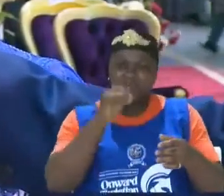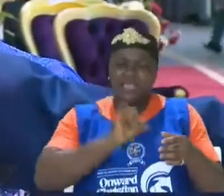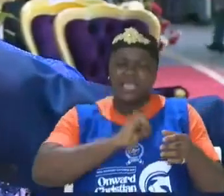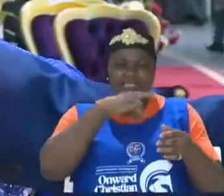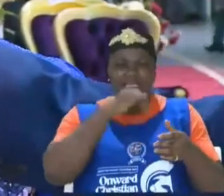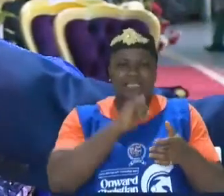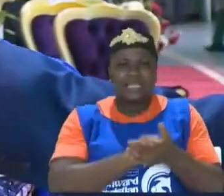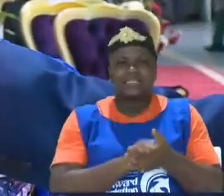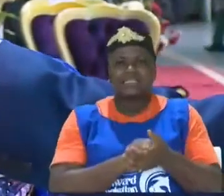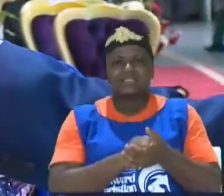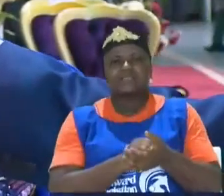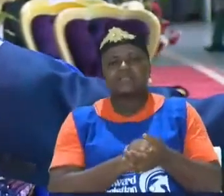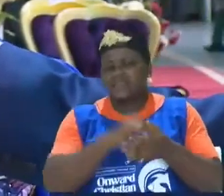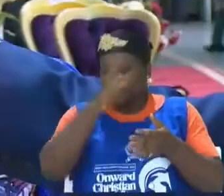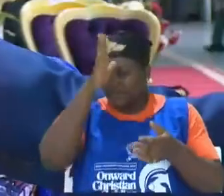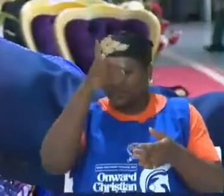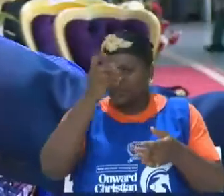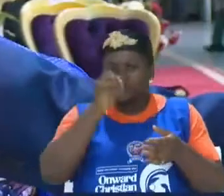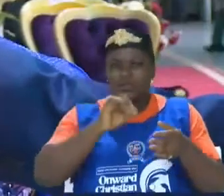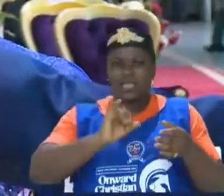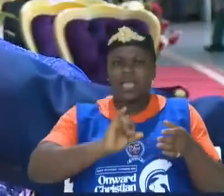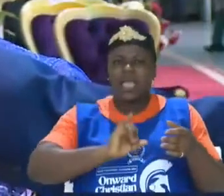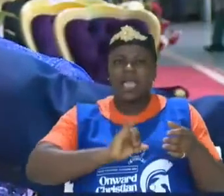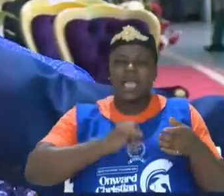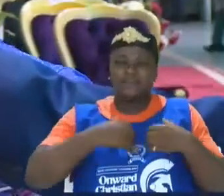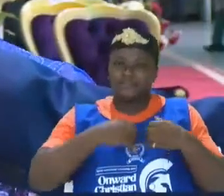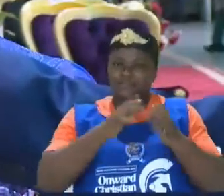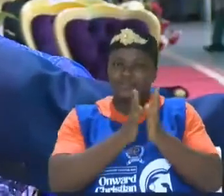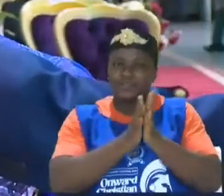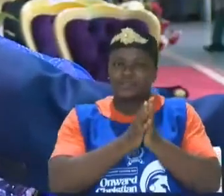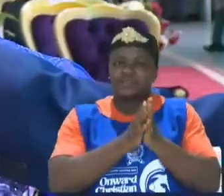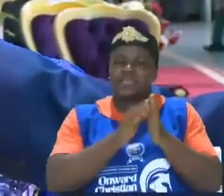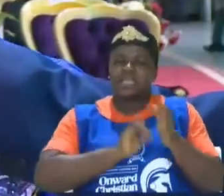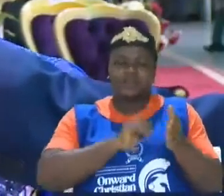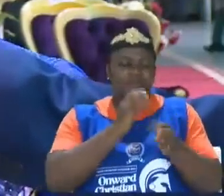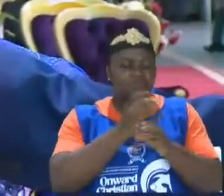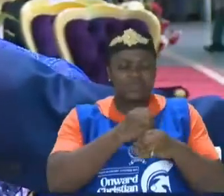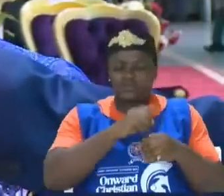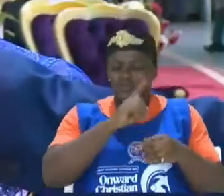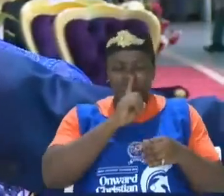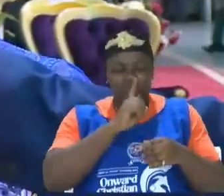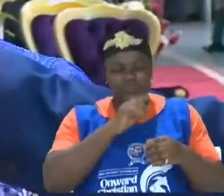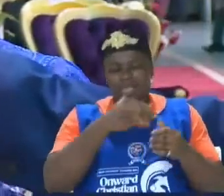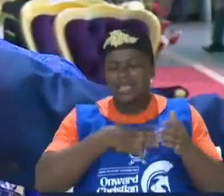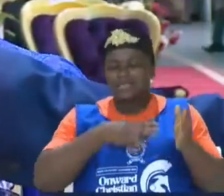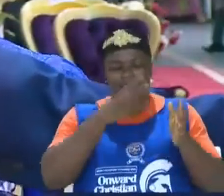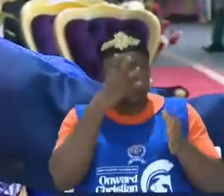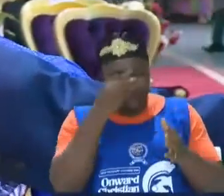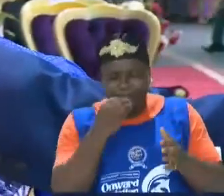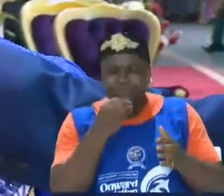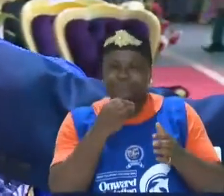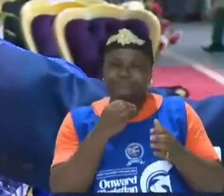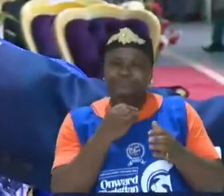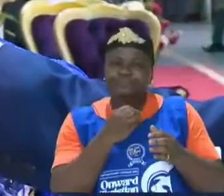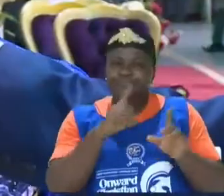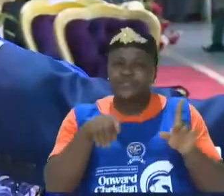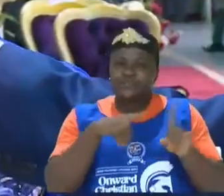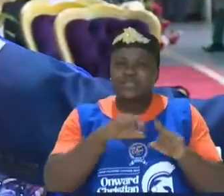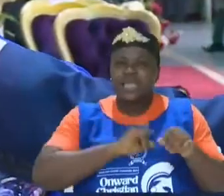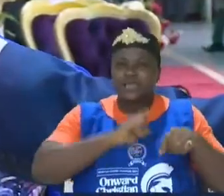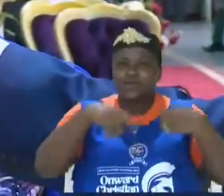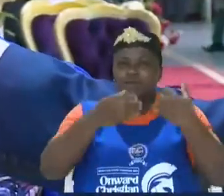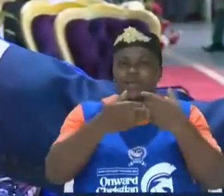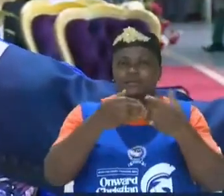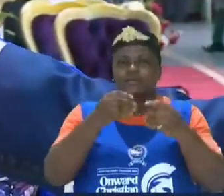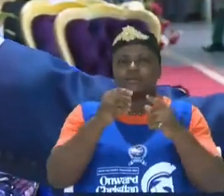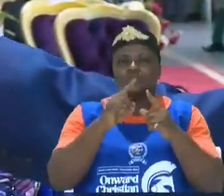handkerchief our Father in the Lord has prayed over. I make sure I sleep and I put it to that place, because when I went to the hospital, I did a